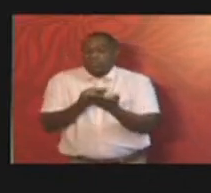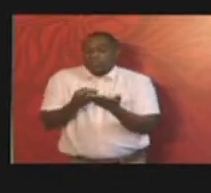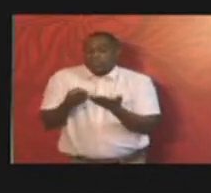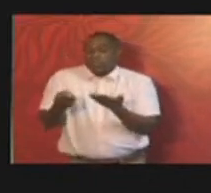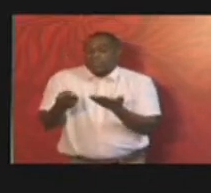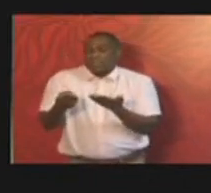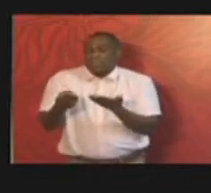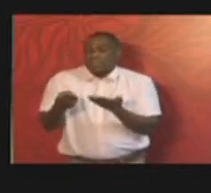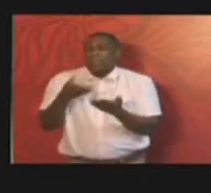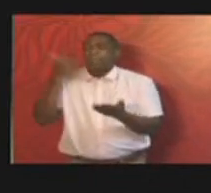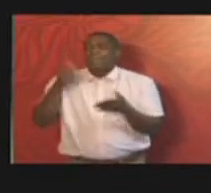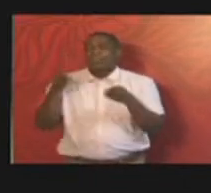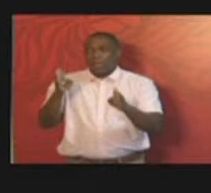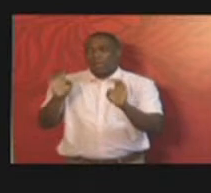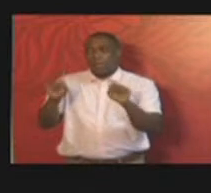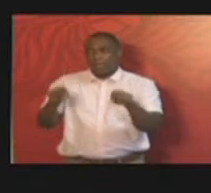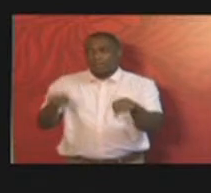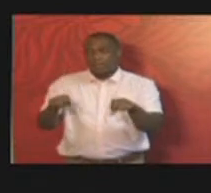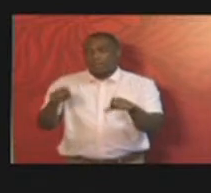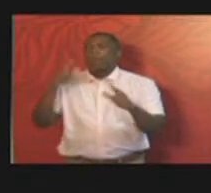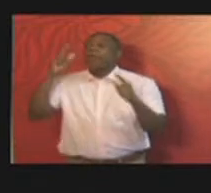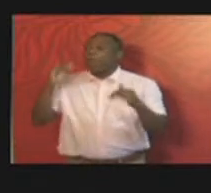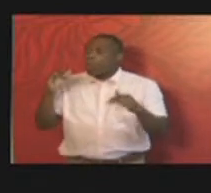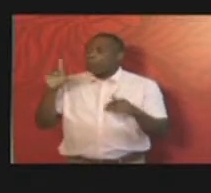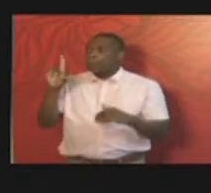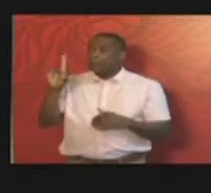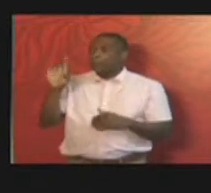Debe site up and running by next week,